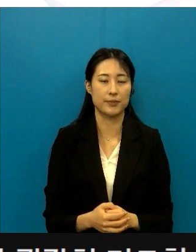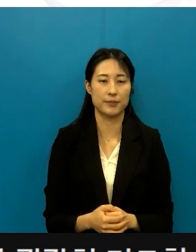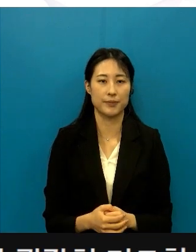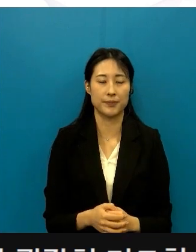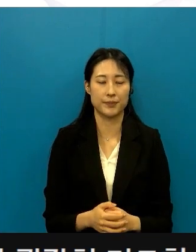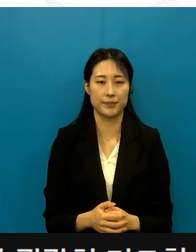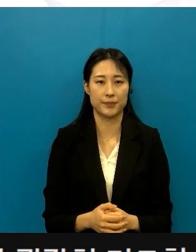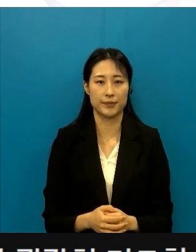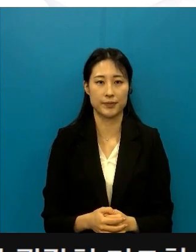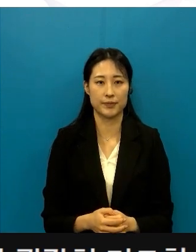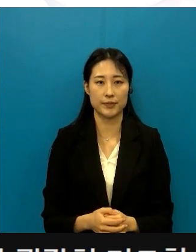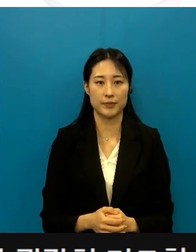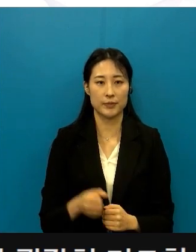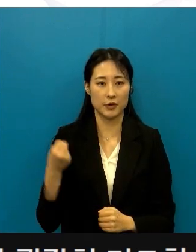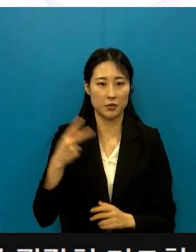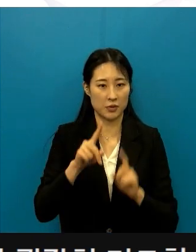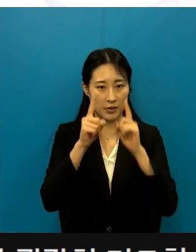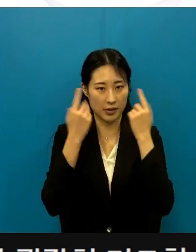university education.